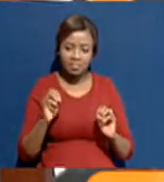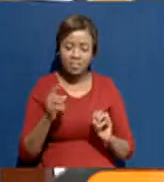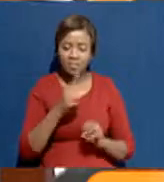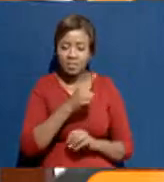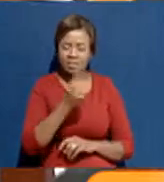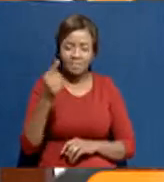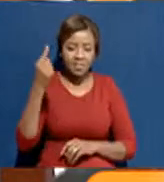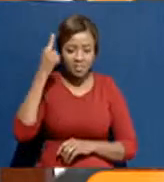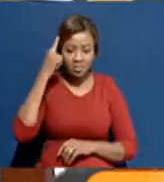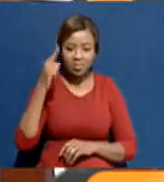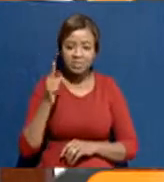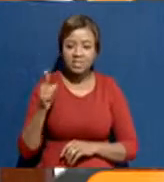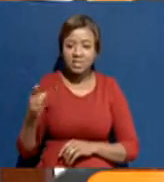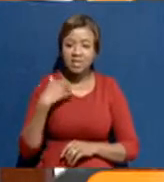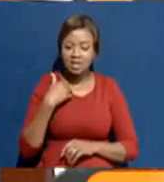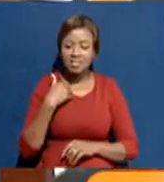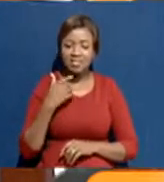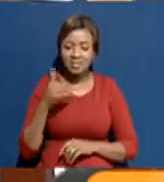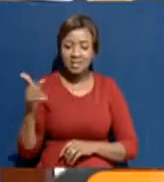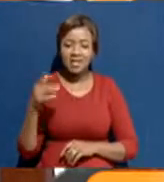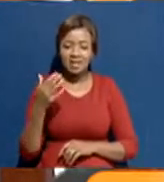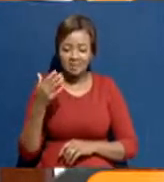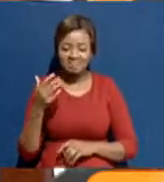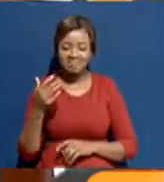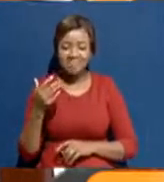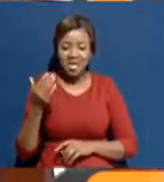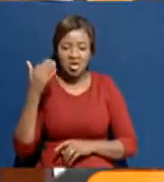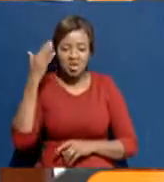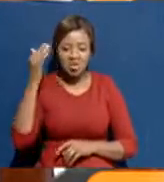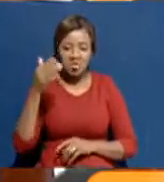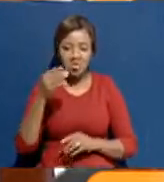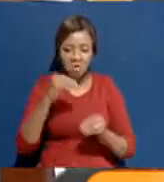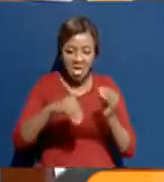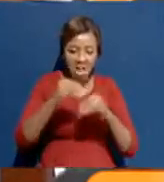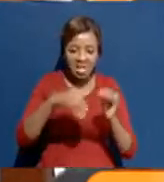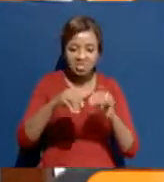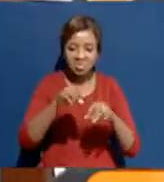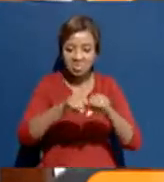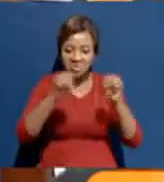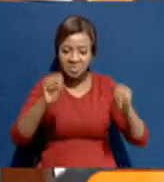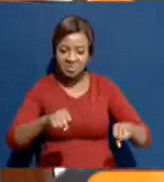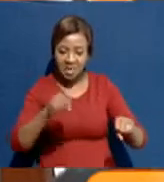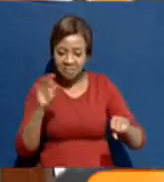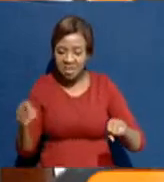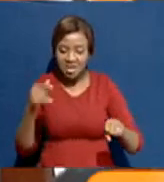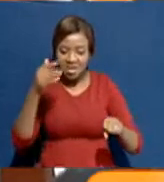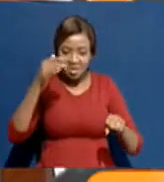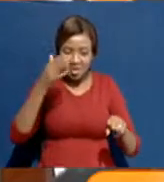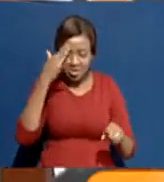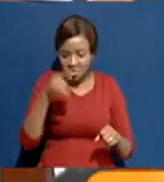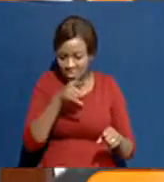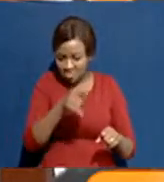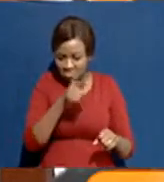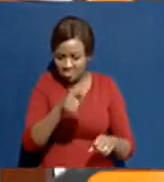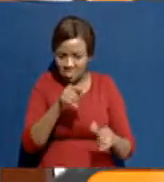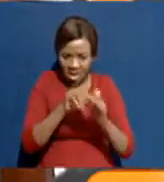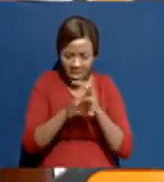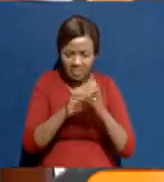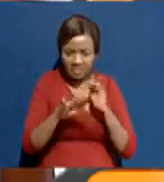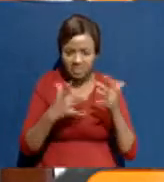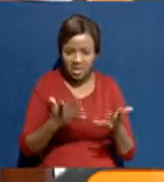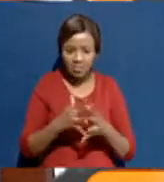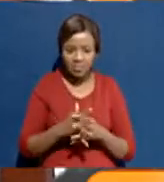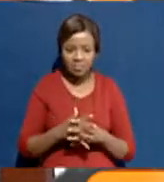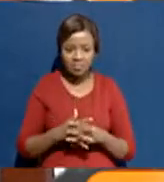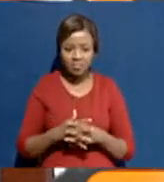he had the key to the servers. Yeah. And so I don't know how, when you cut his fingers, how